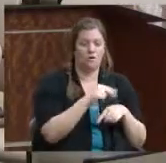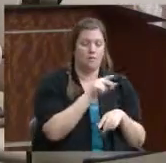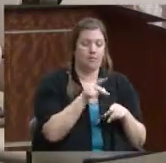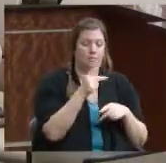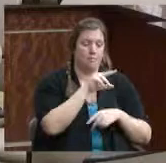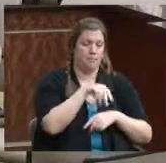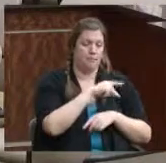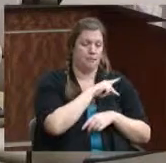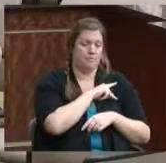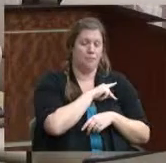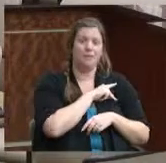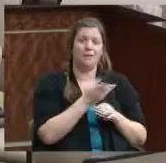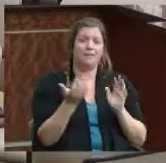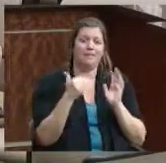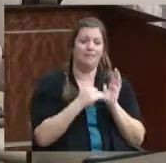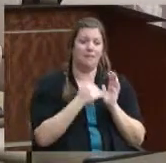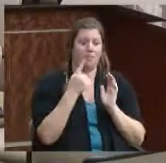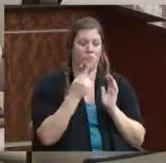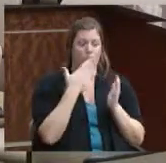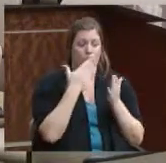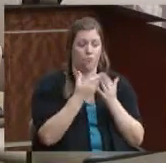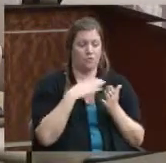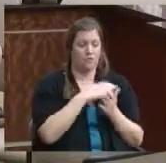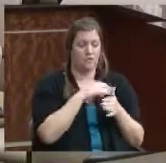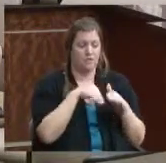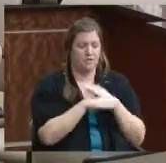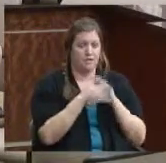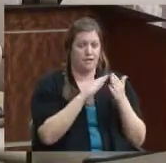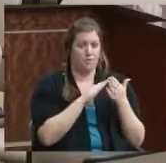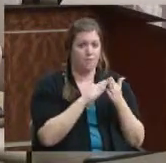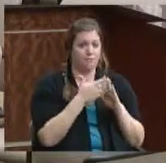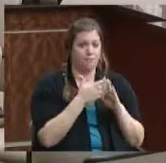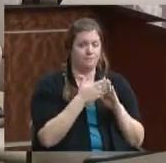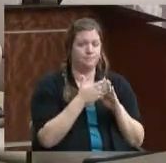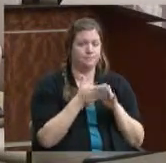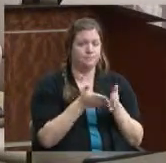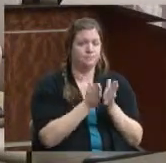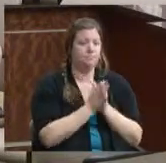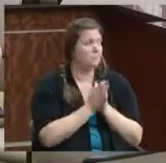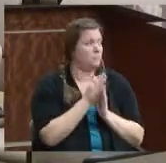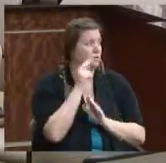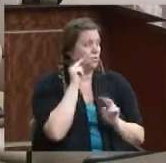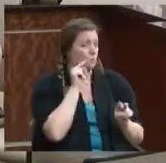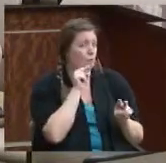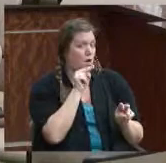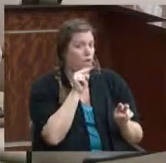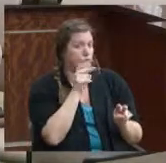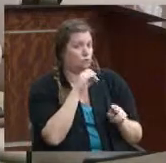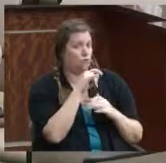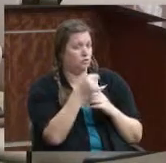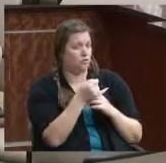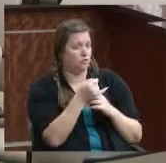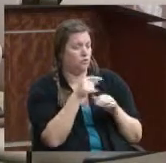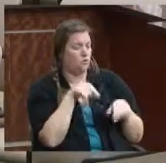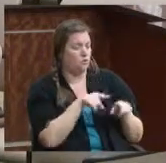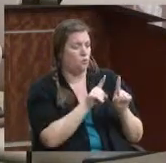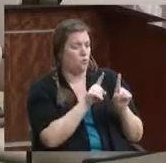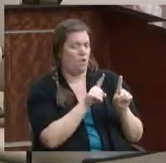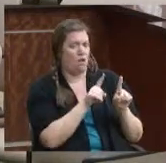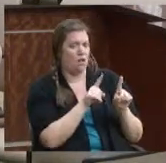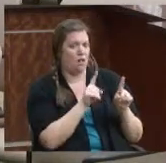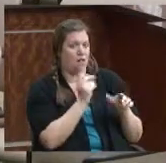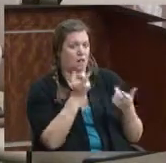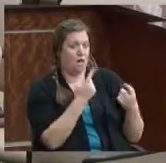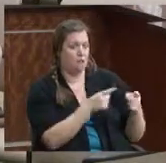department, and through the efforts of one good citizen in the neighborhood, we asked them to keep an eye on the project while the project was